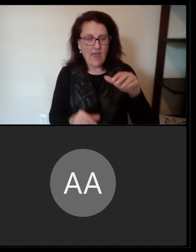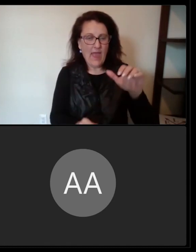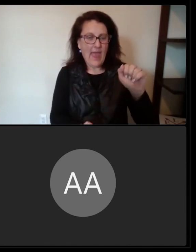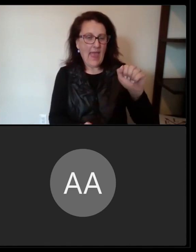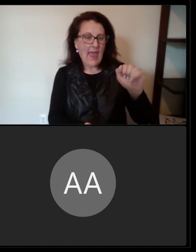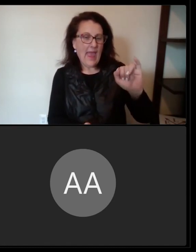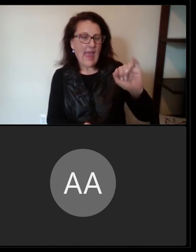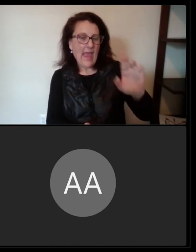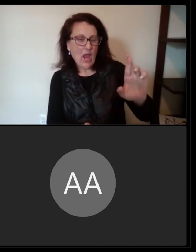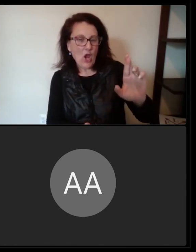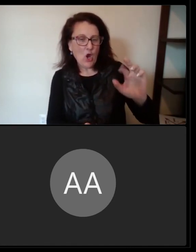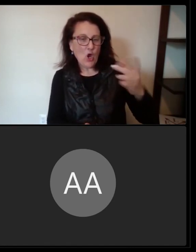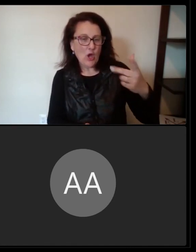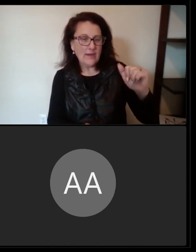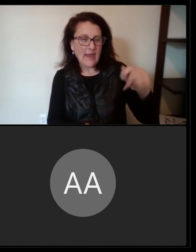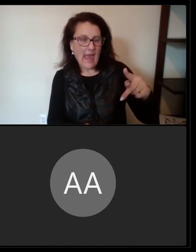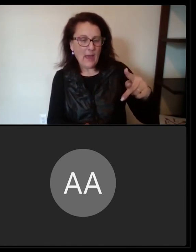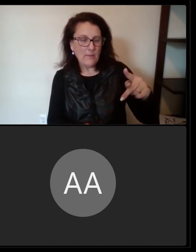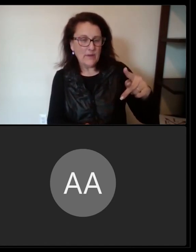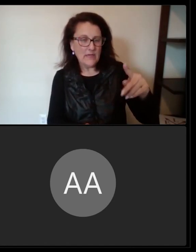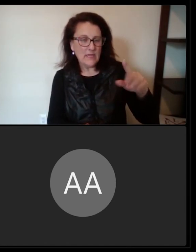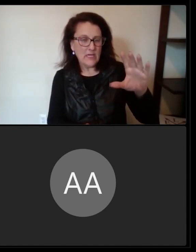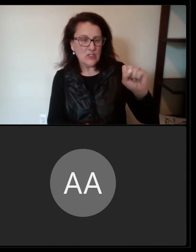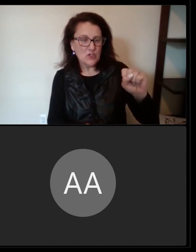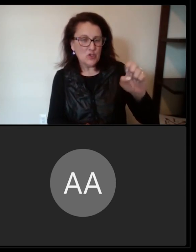some interface